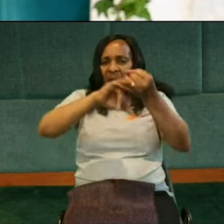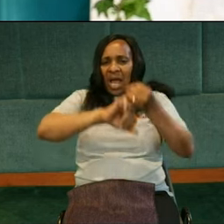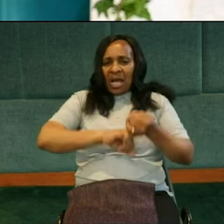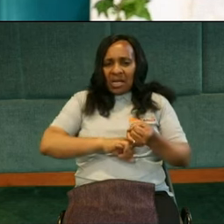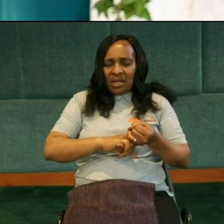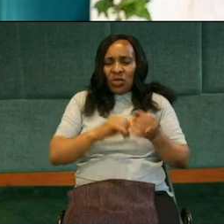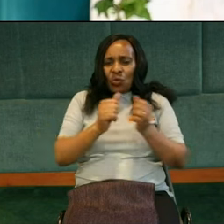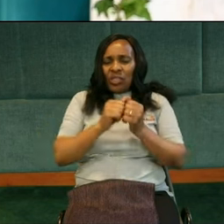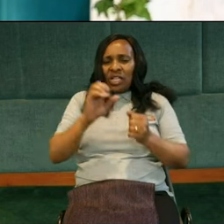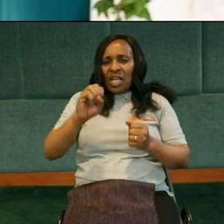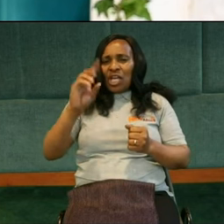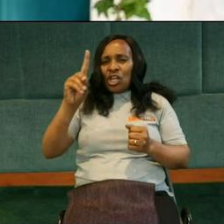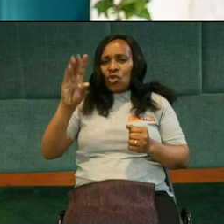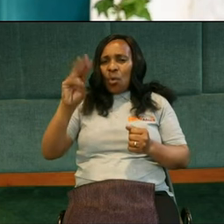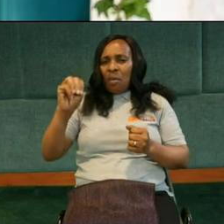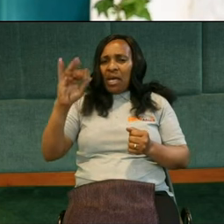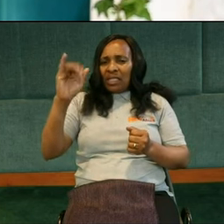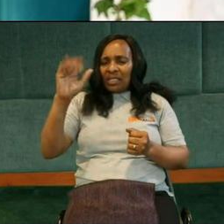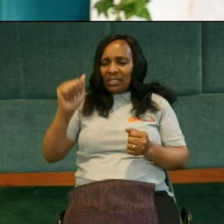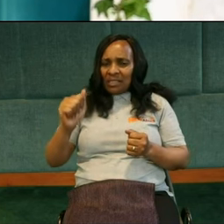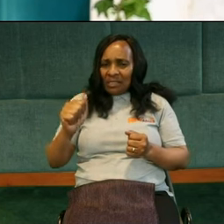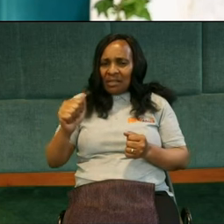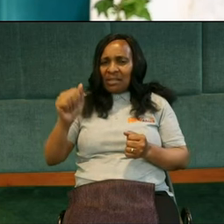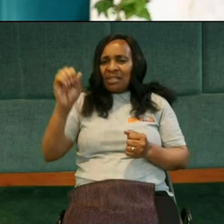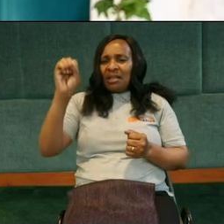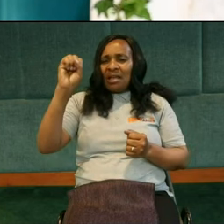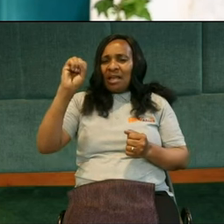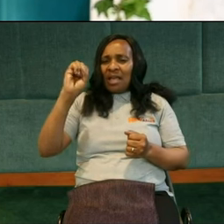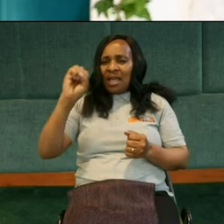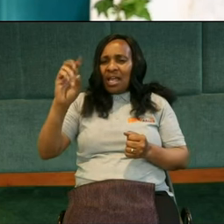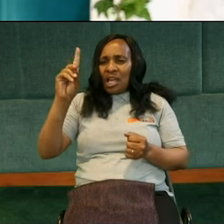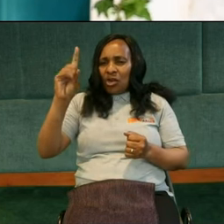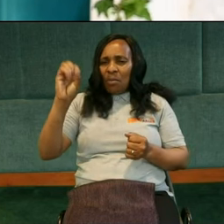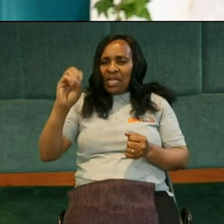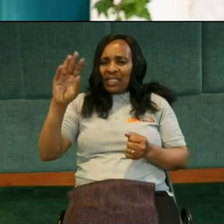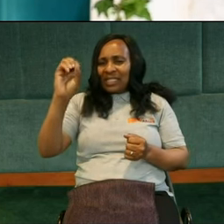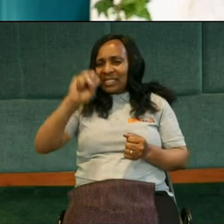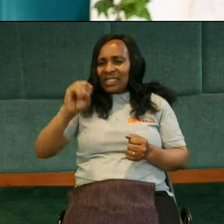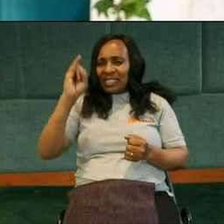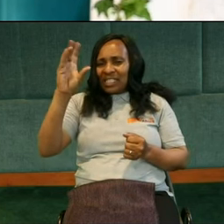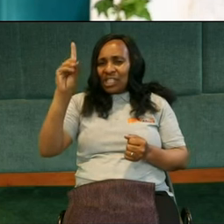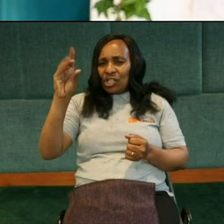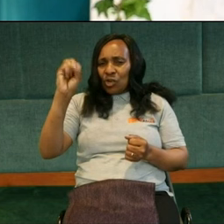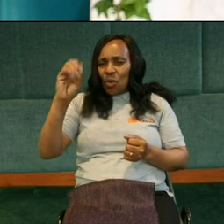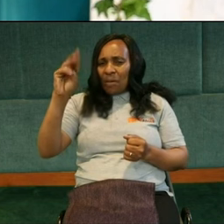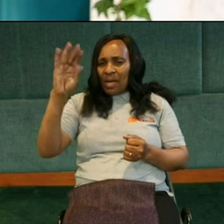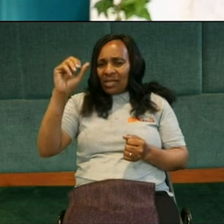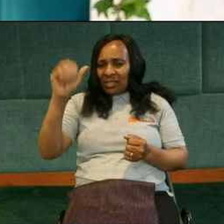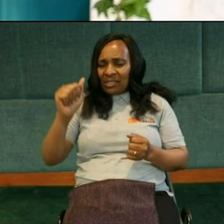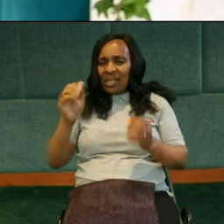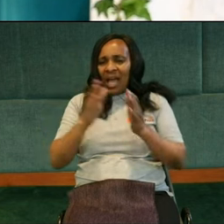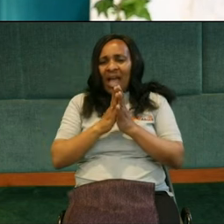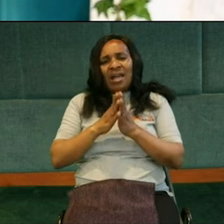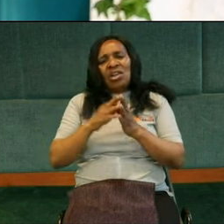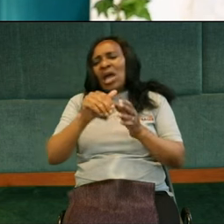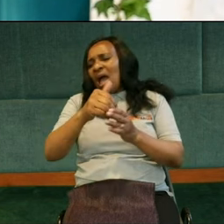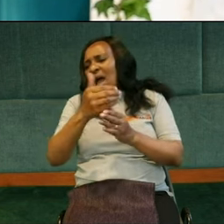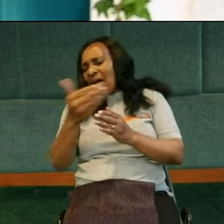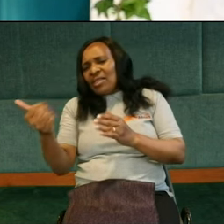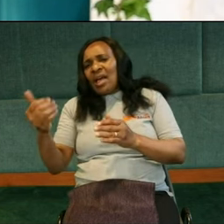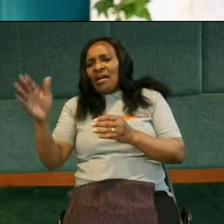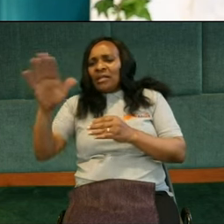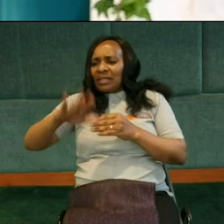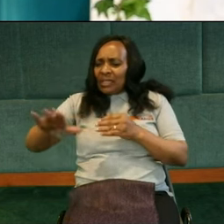Edomites, Sidonians, and Hittites. They were from nations about which the Lord had told the Israelites, "You must